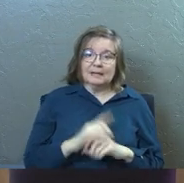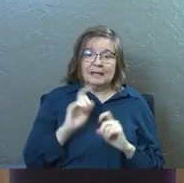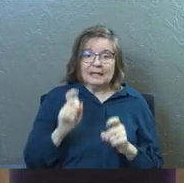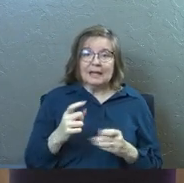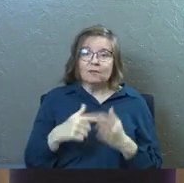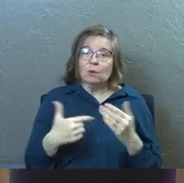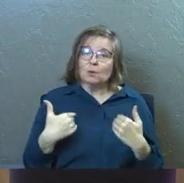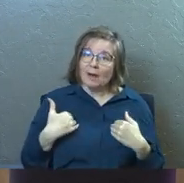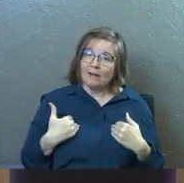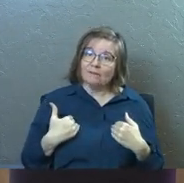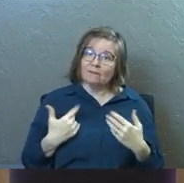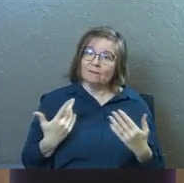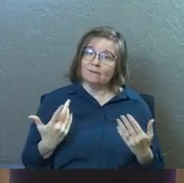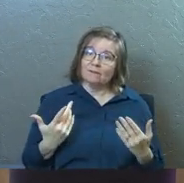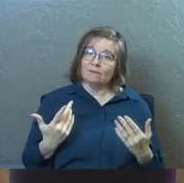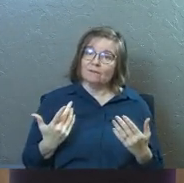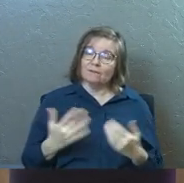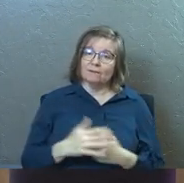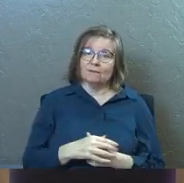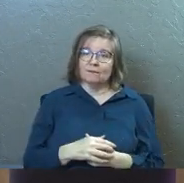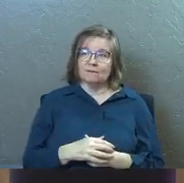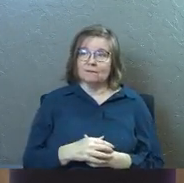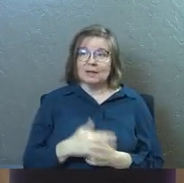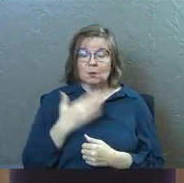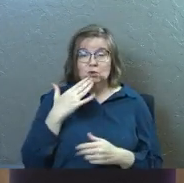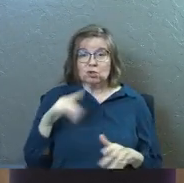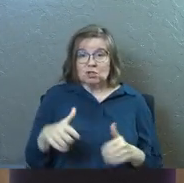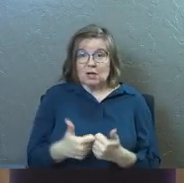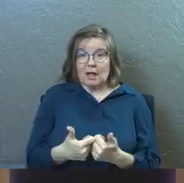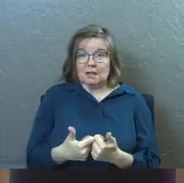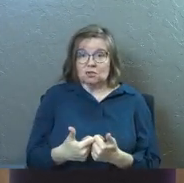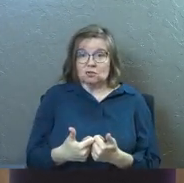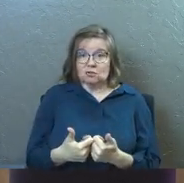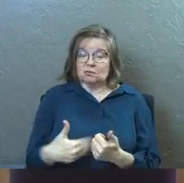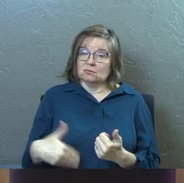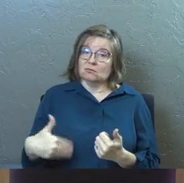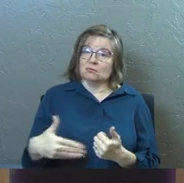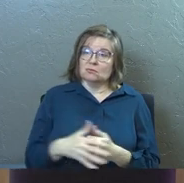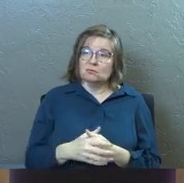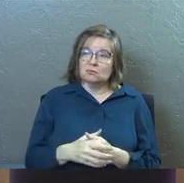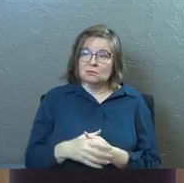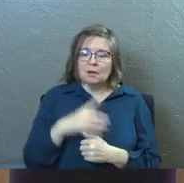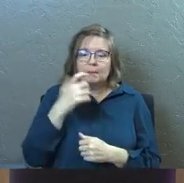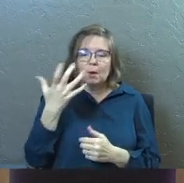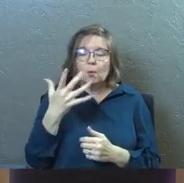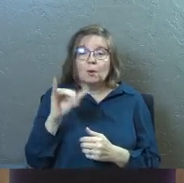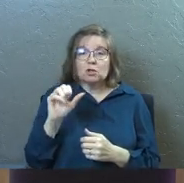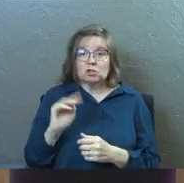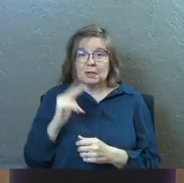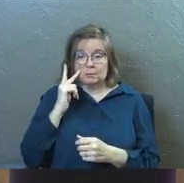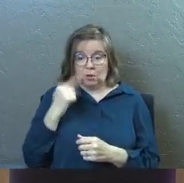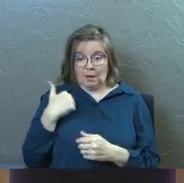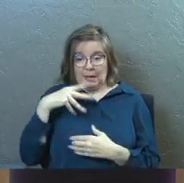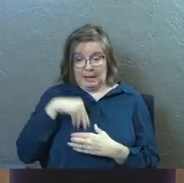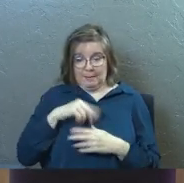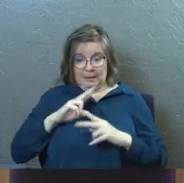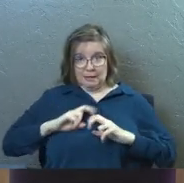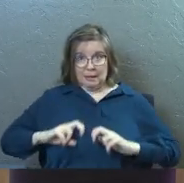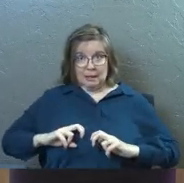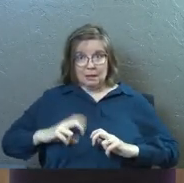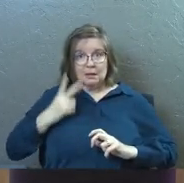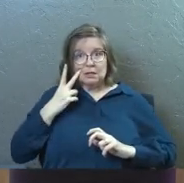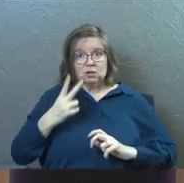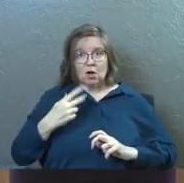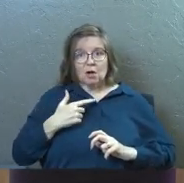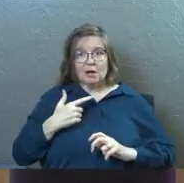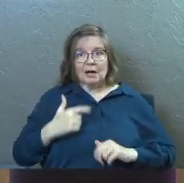Give what you have. It was a good challenge. Because what Jim saw in me is